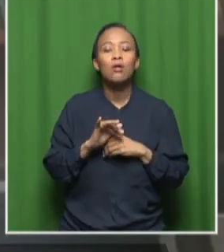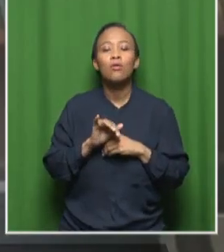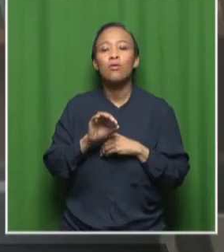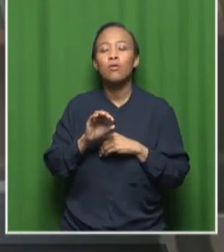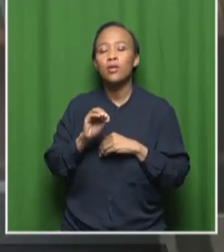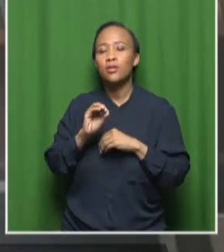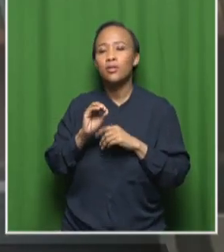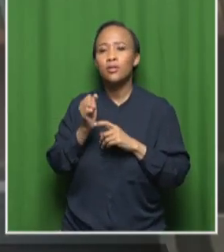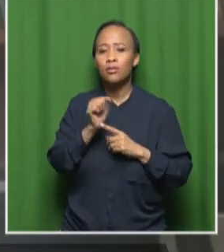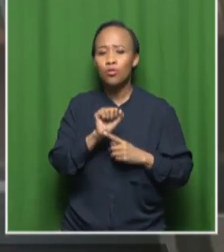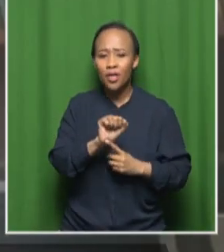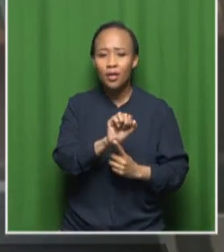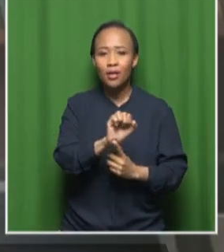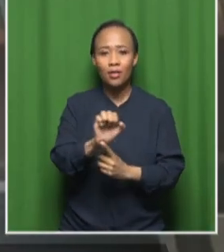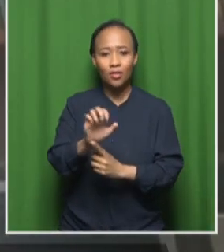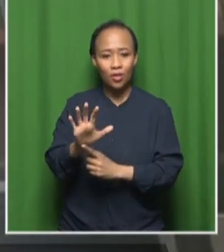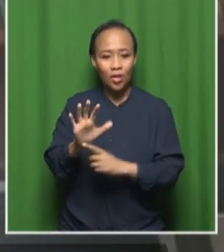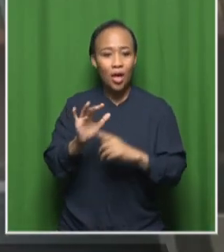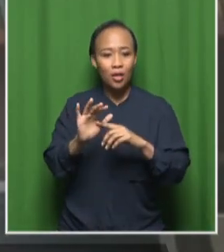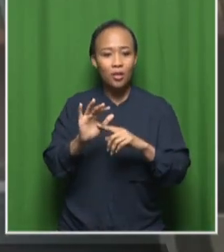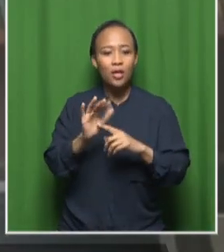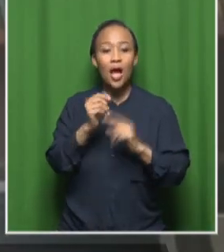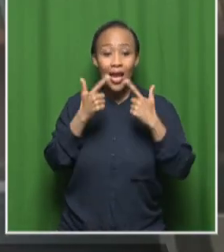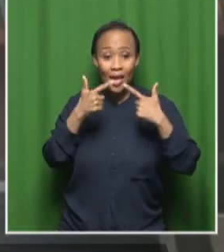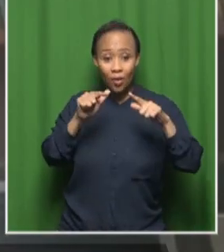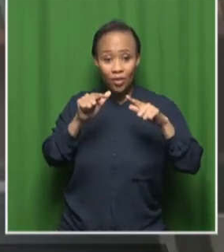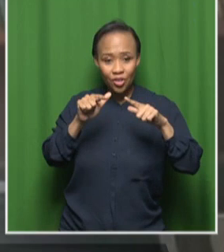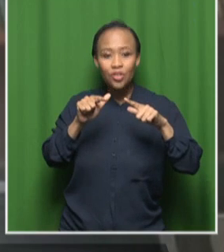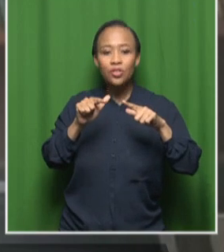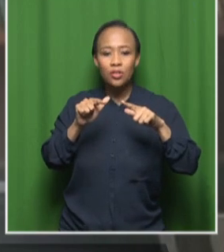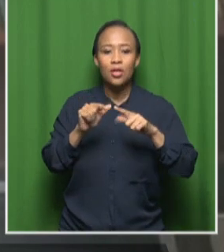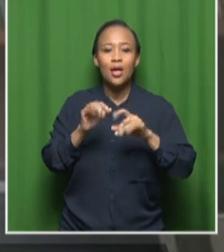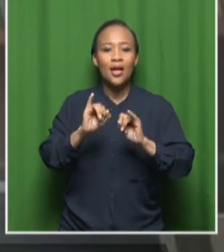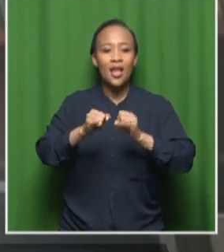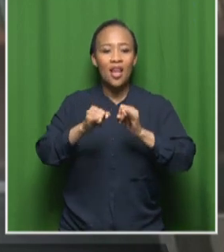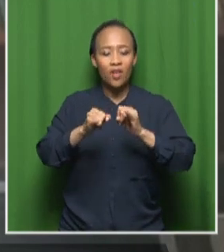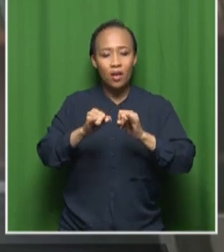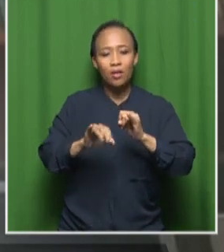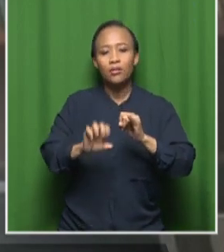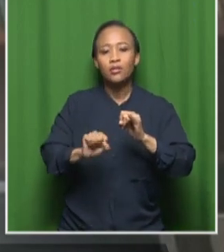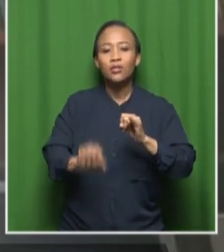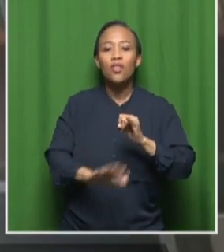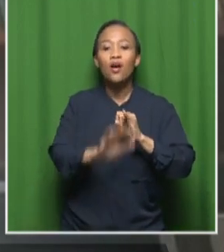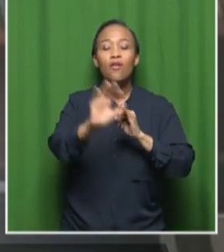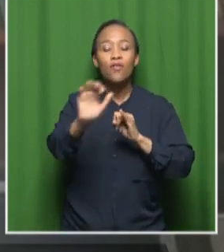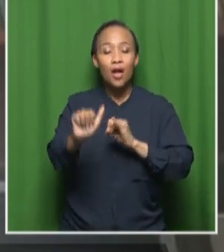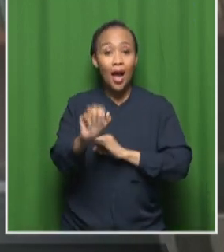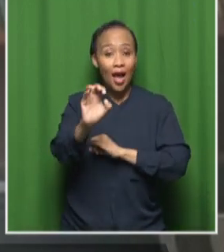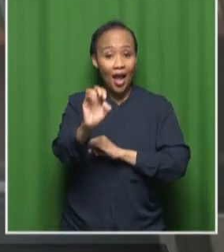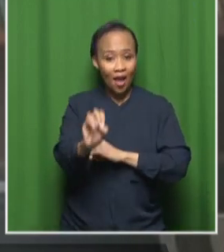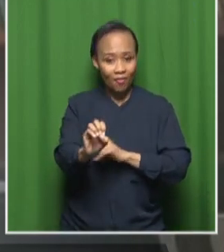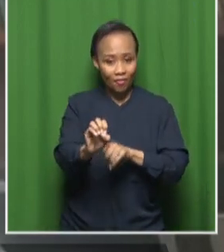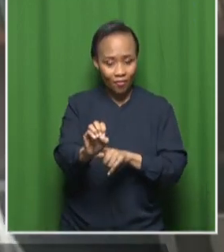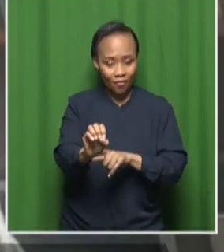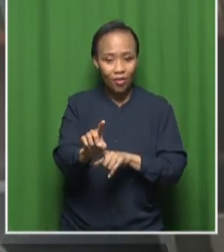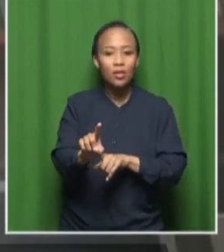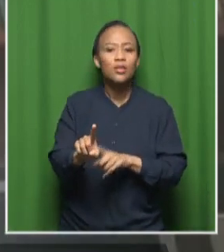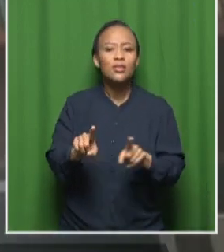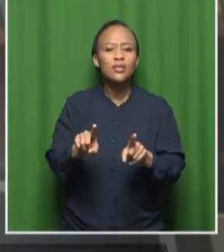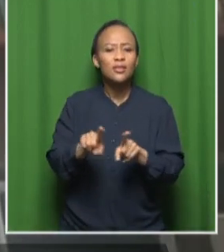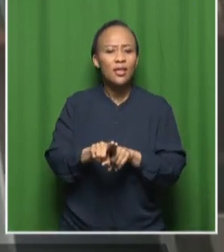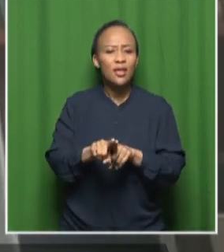Yes. And so we have 11 vernaculars in 11 languages in this country, and we also have 12 if you consider the